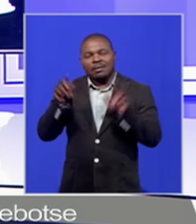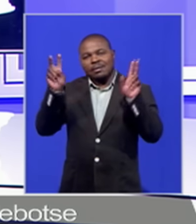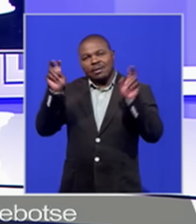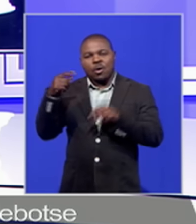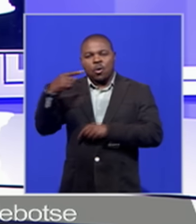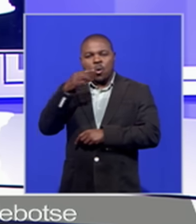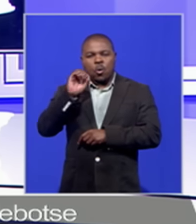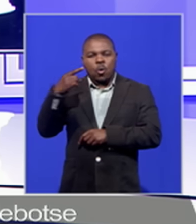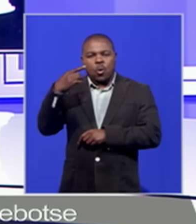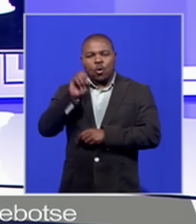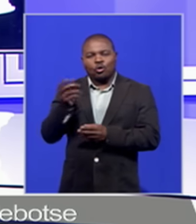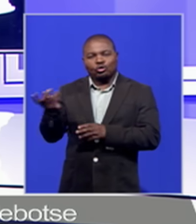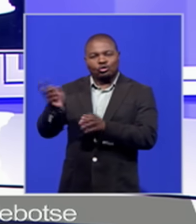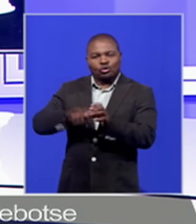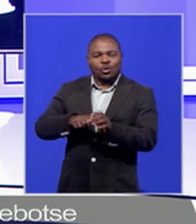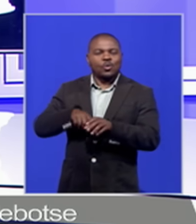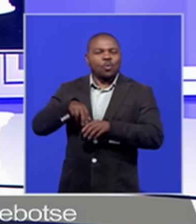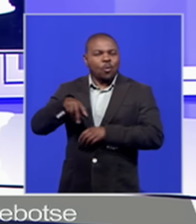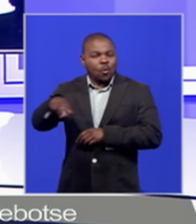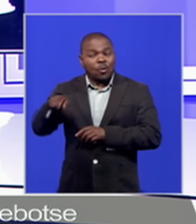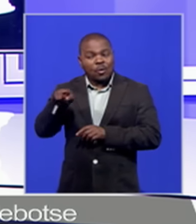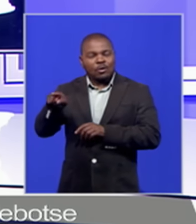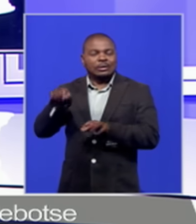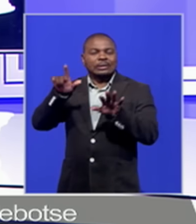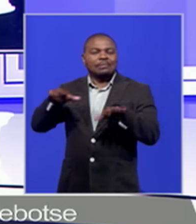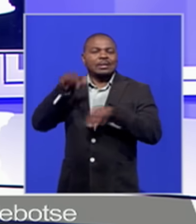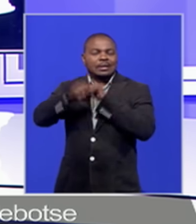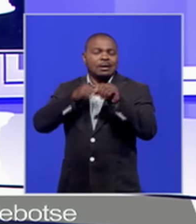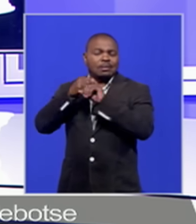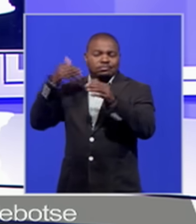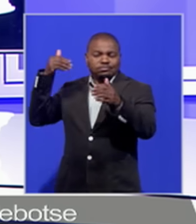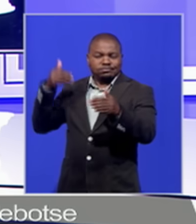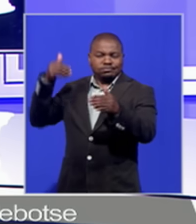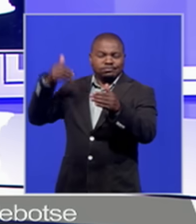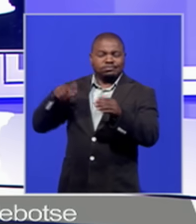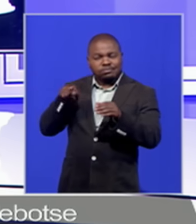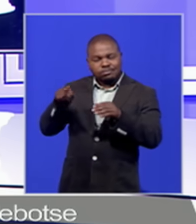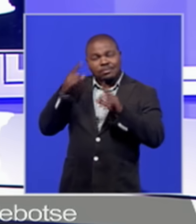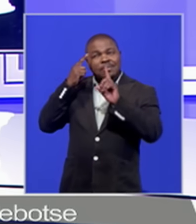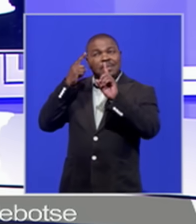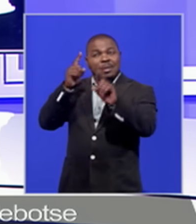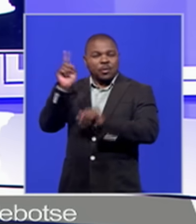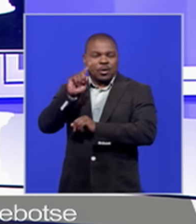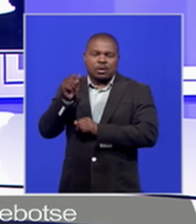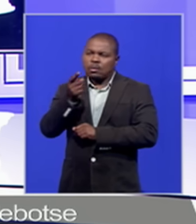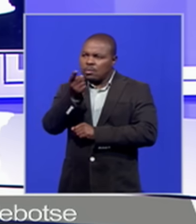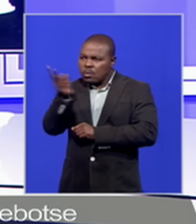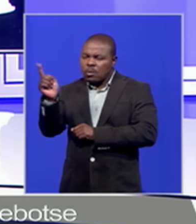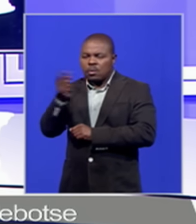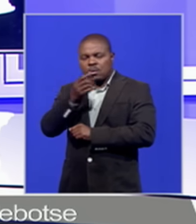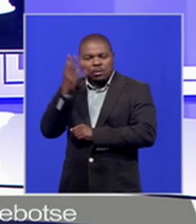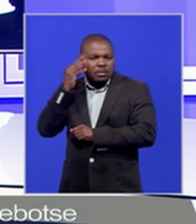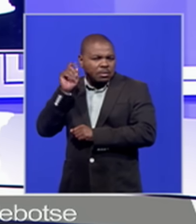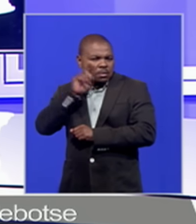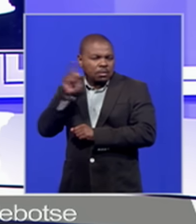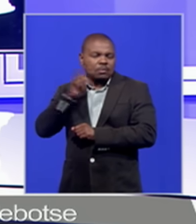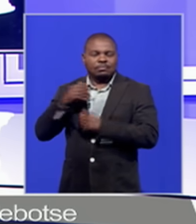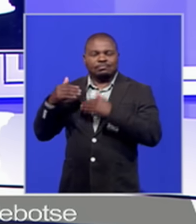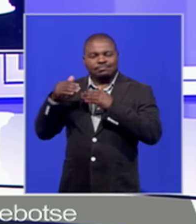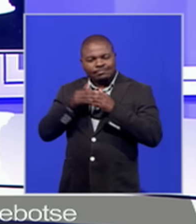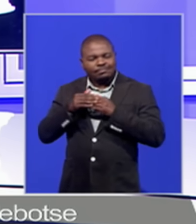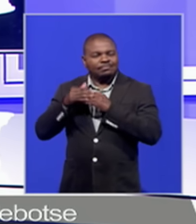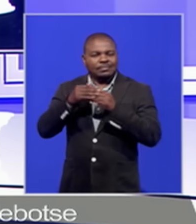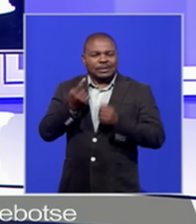Walk. Lesolo leo le leng ngwageng wa lona wa bo lesomeshupa le diretse go tlhotlheletša batsofe go dula ba itšhudulla le go tlhokomela lephelo la